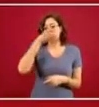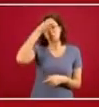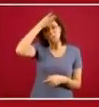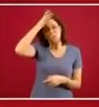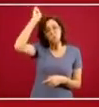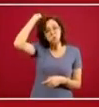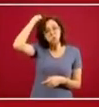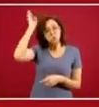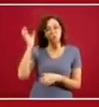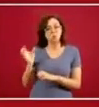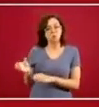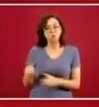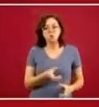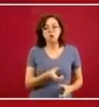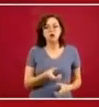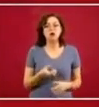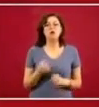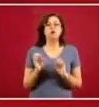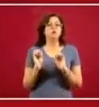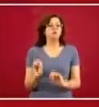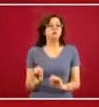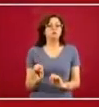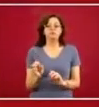Talking about the police department,